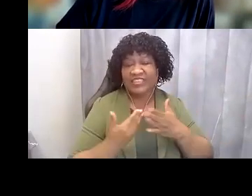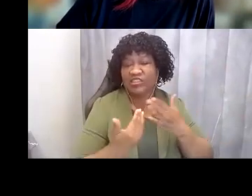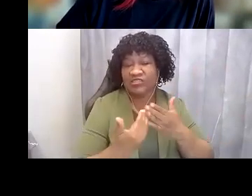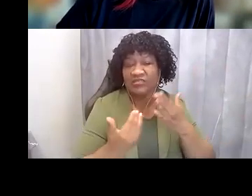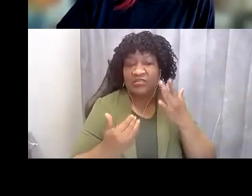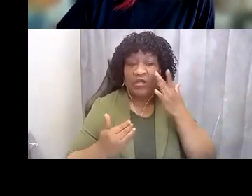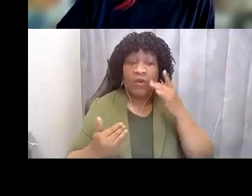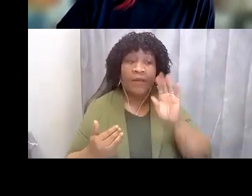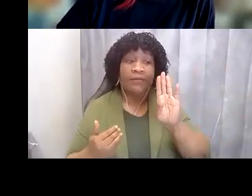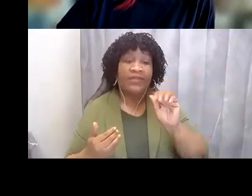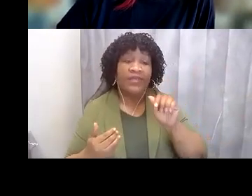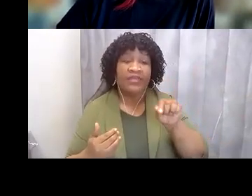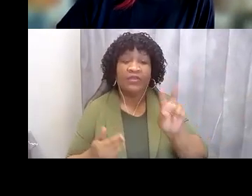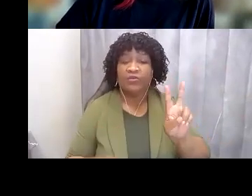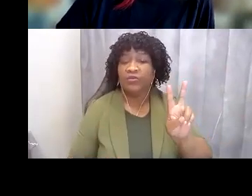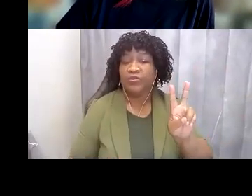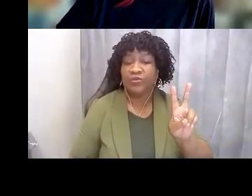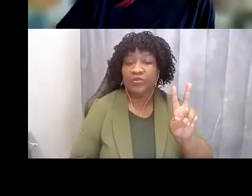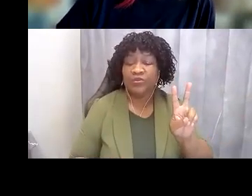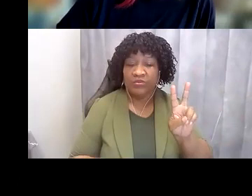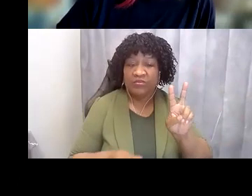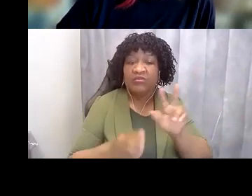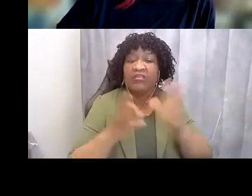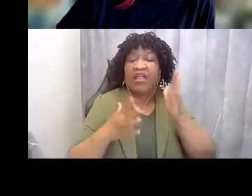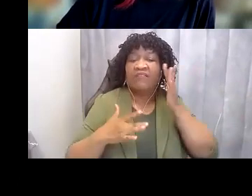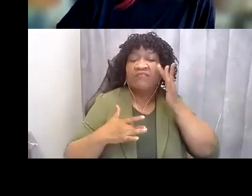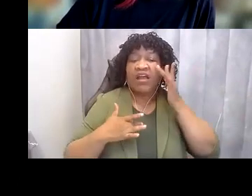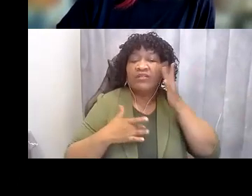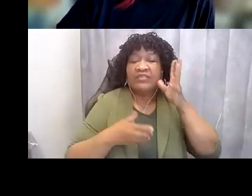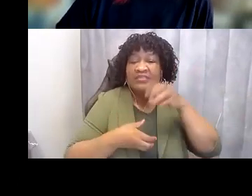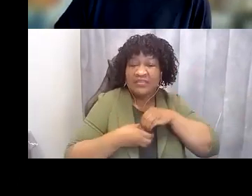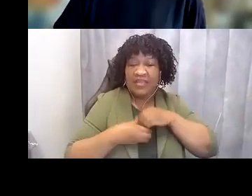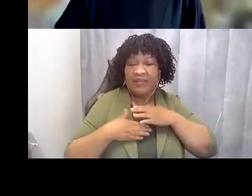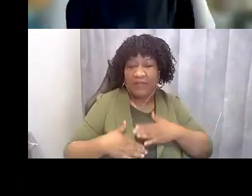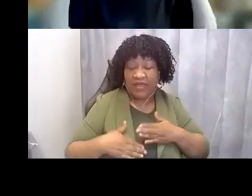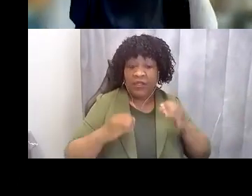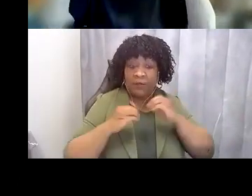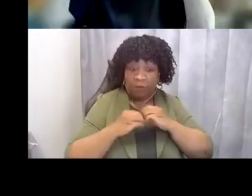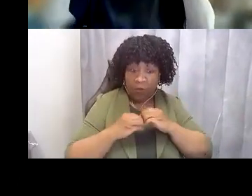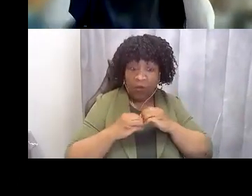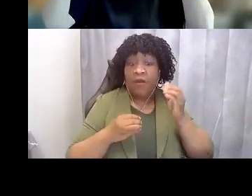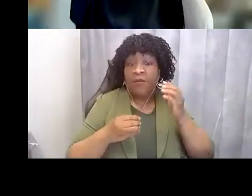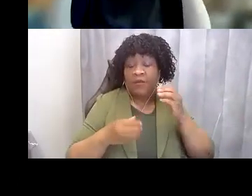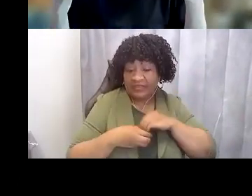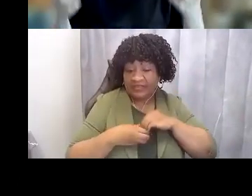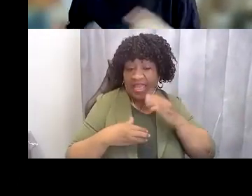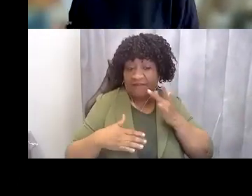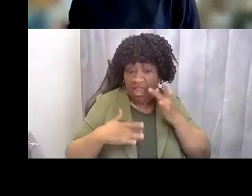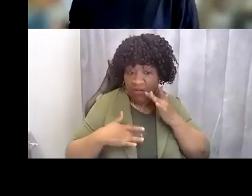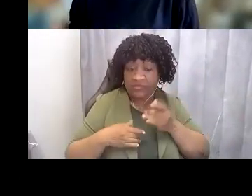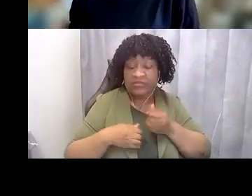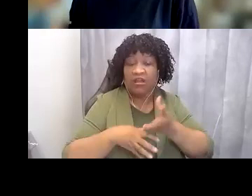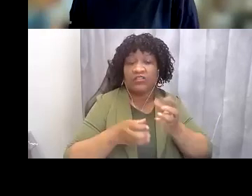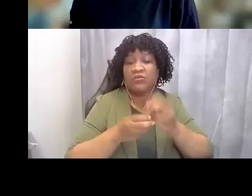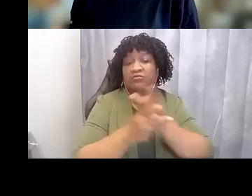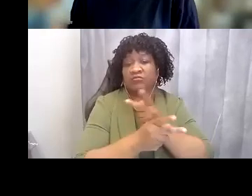it creates a lot of virus in the body. So the more virus there is, the more contagious the illness will be.